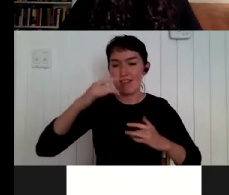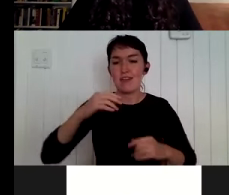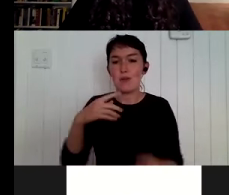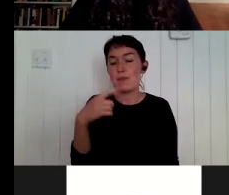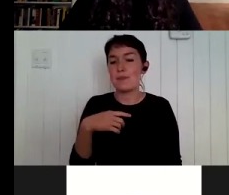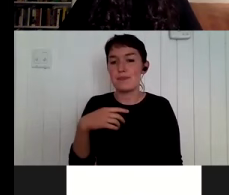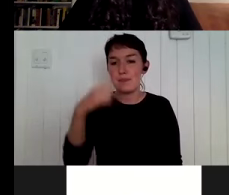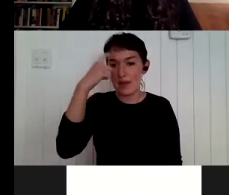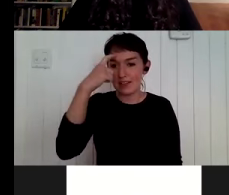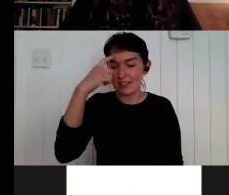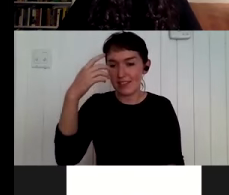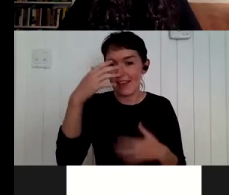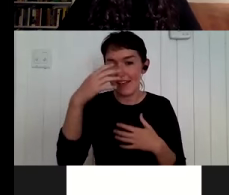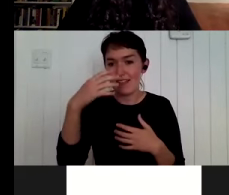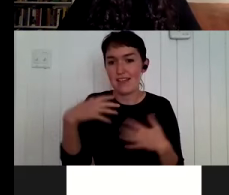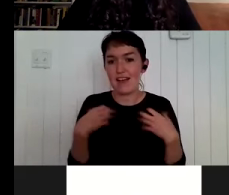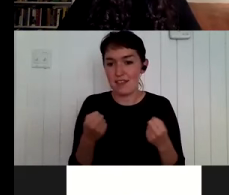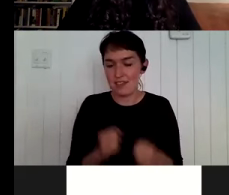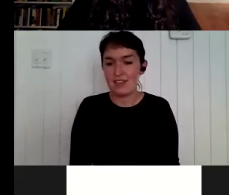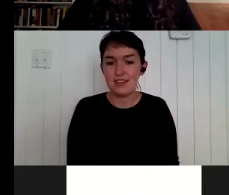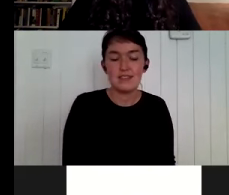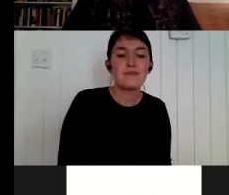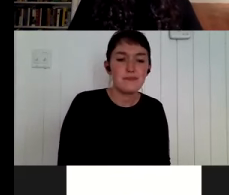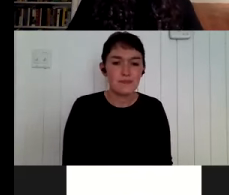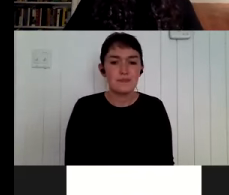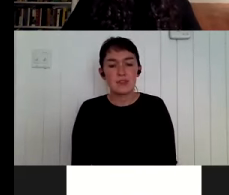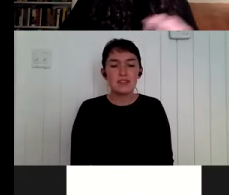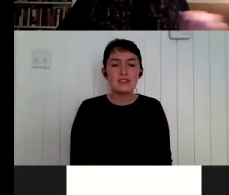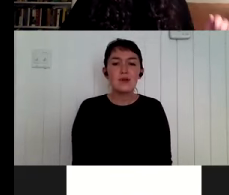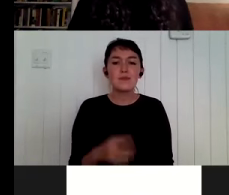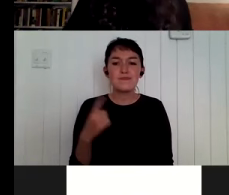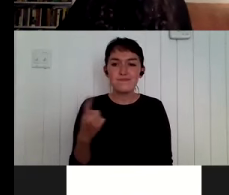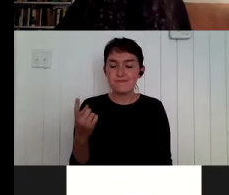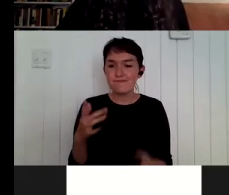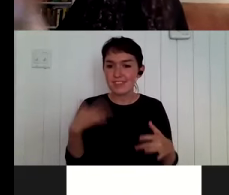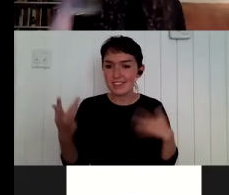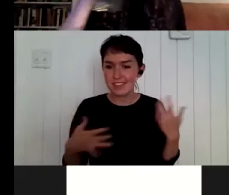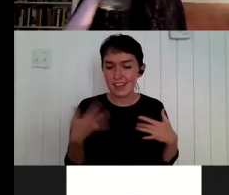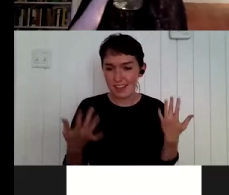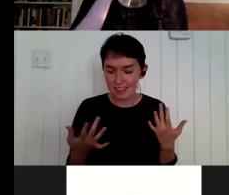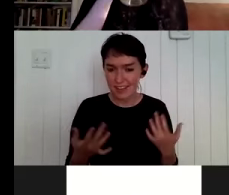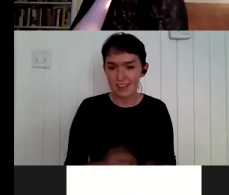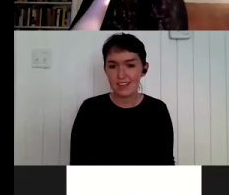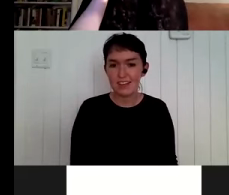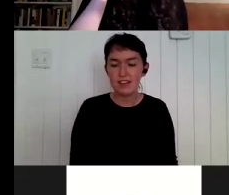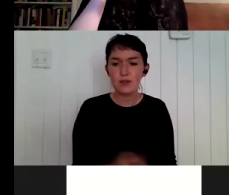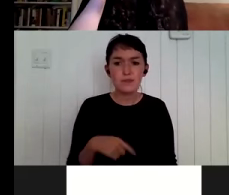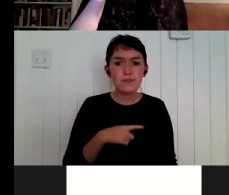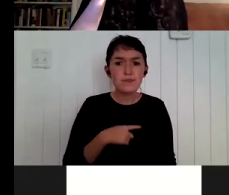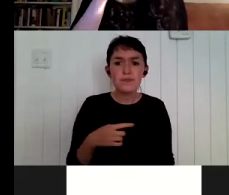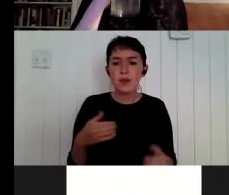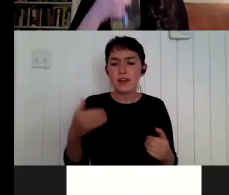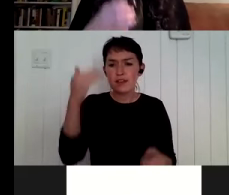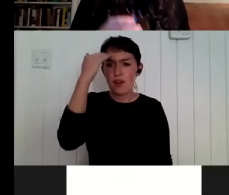health. And what's really sort of exciting is that for as much as we know about sleep in